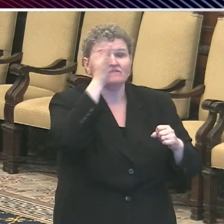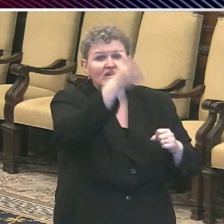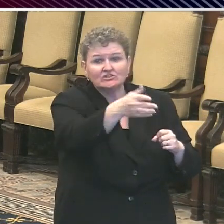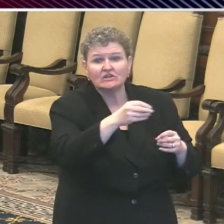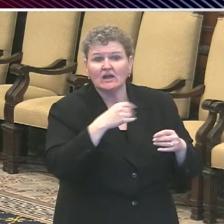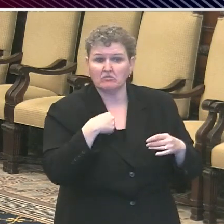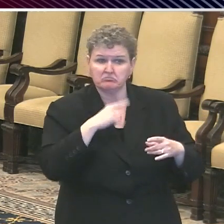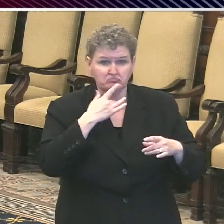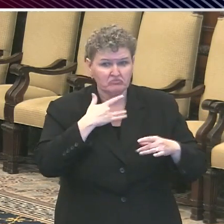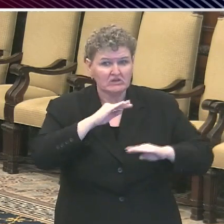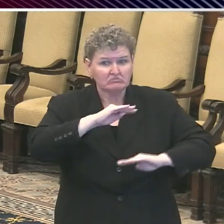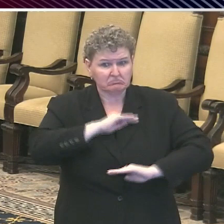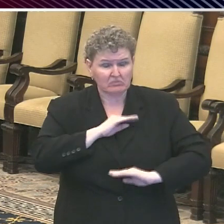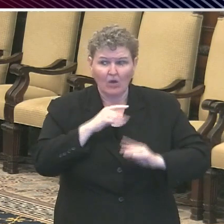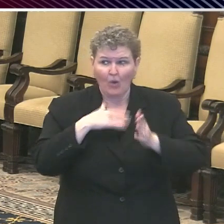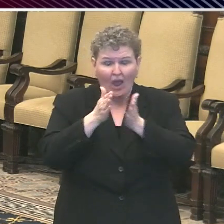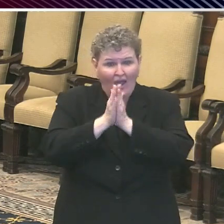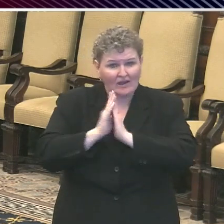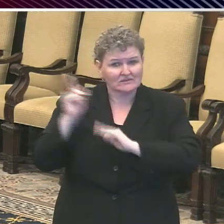improvements. But I do take,